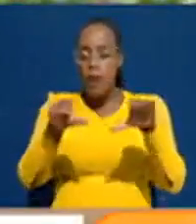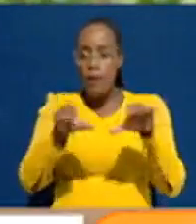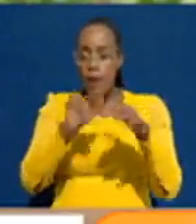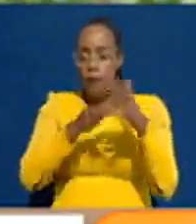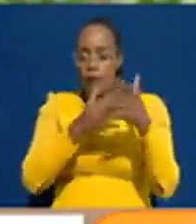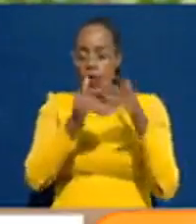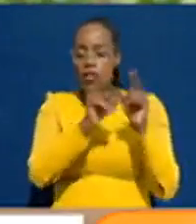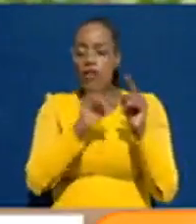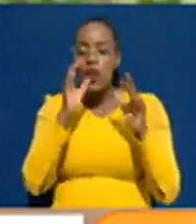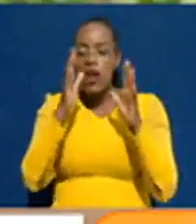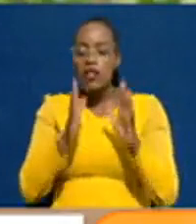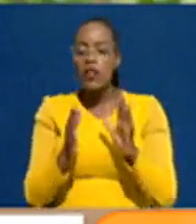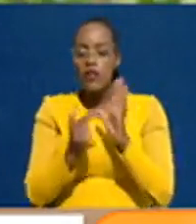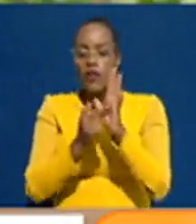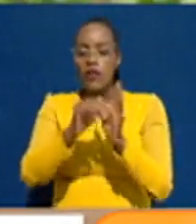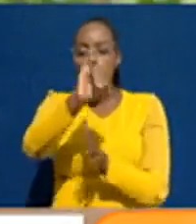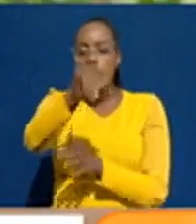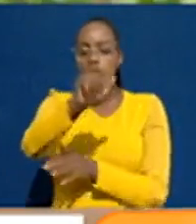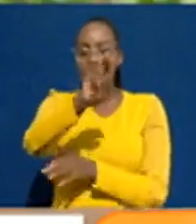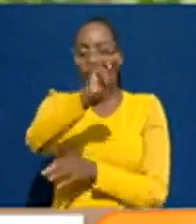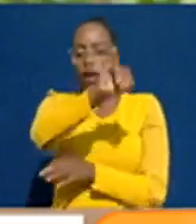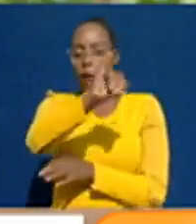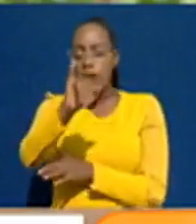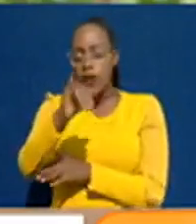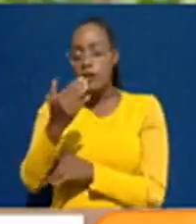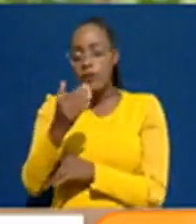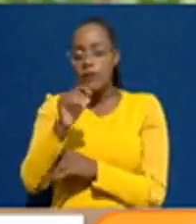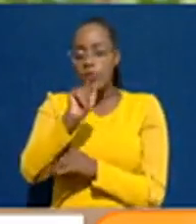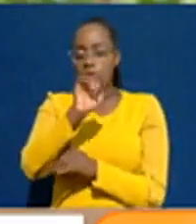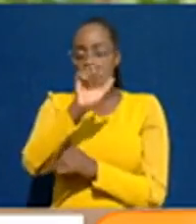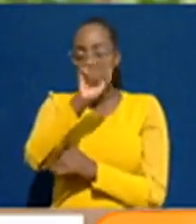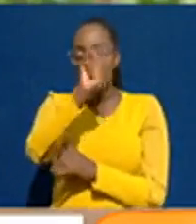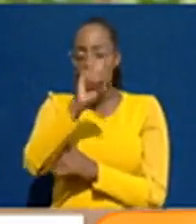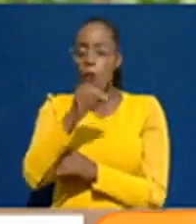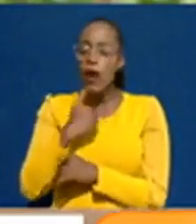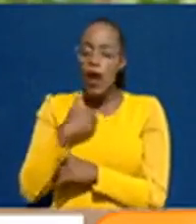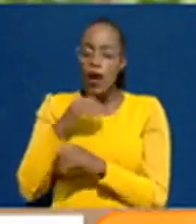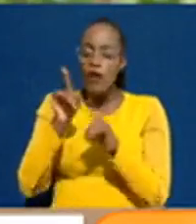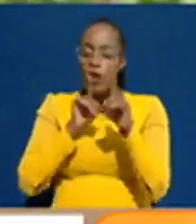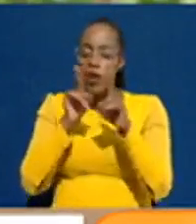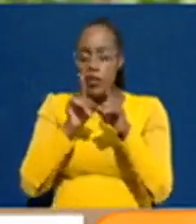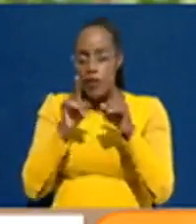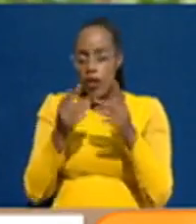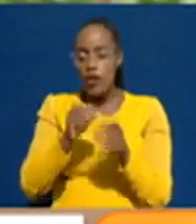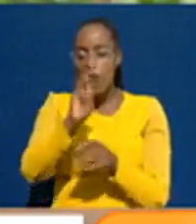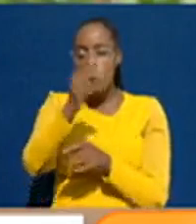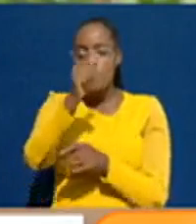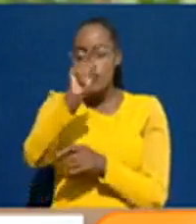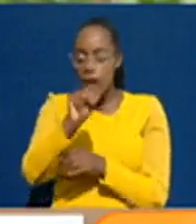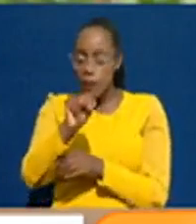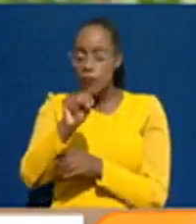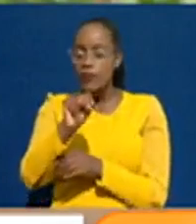also have customers such as Jamii Telecom, we have Safaricom, we have MTN in Uganda, we have Onenji